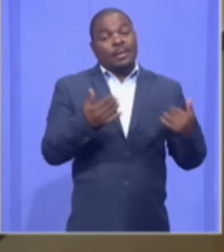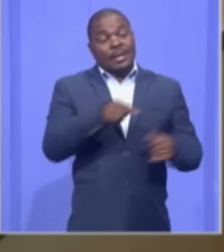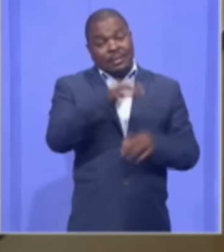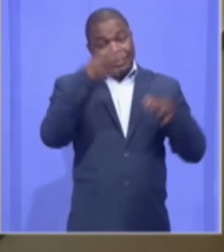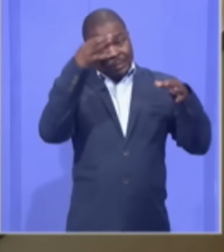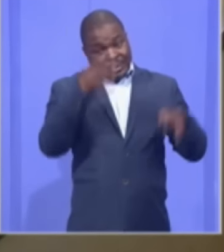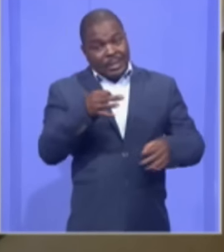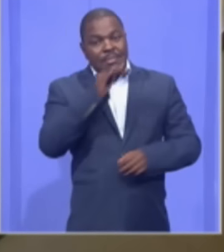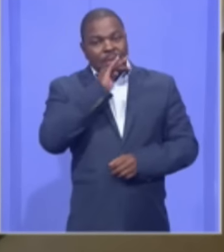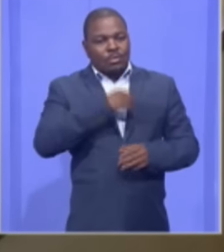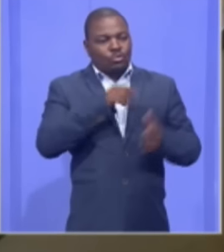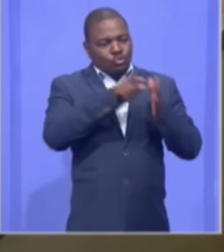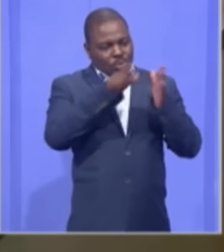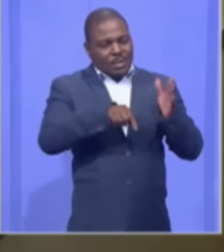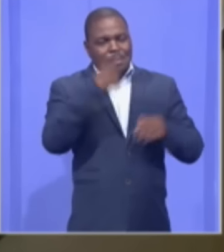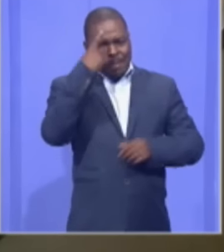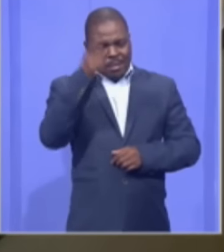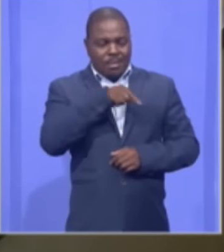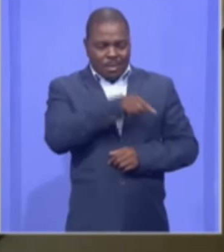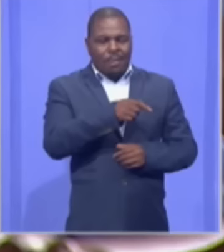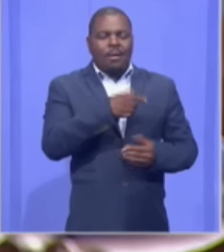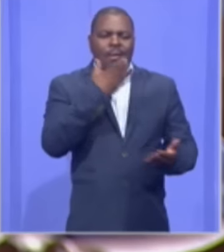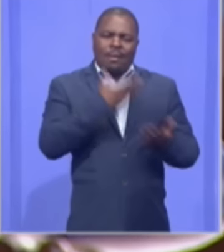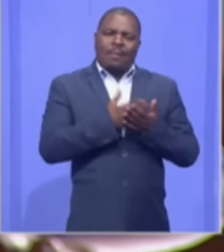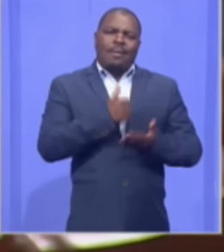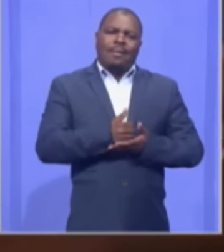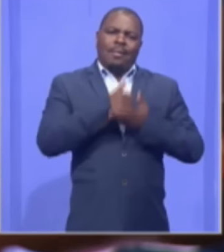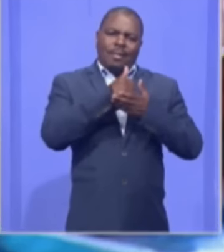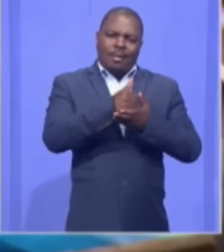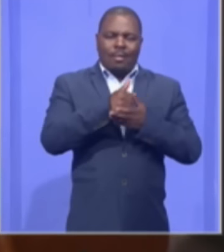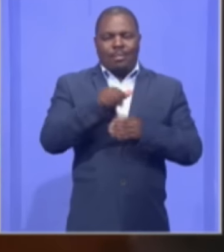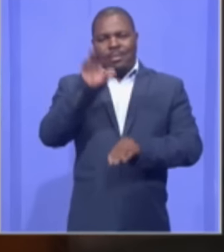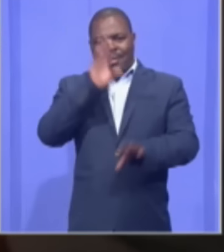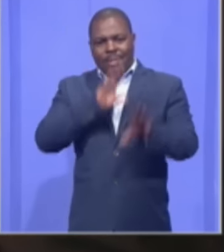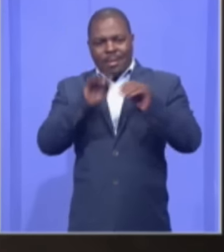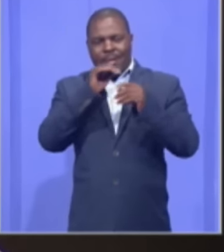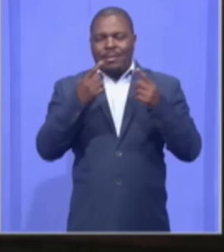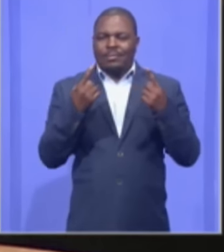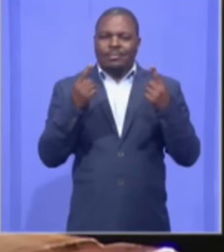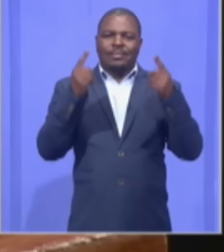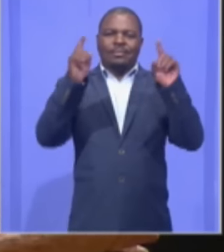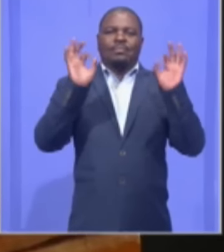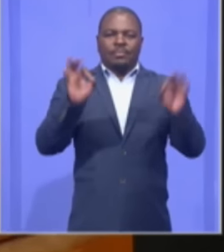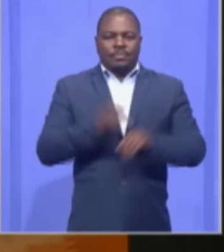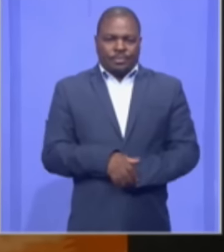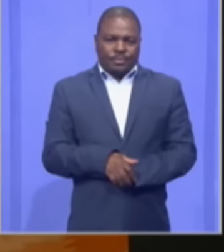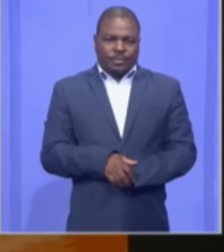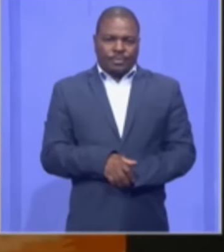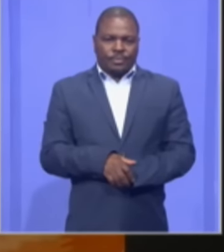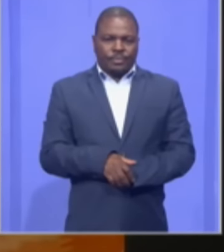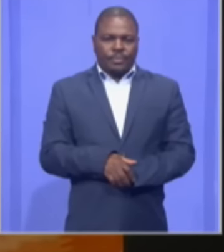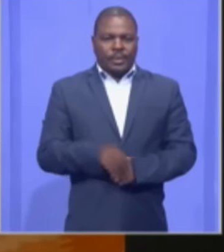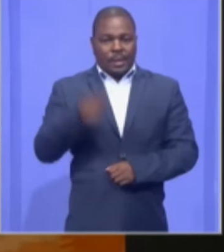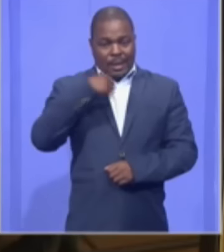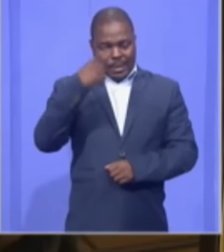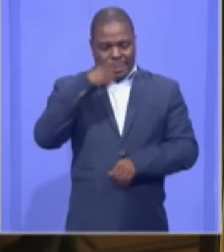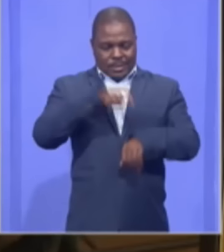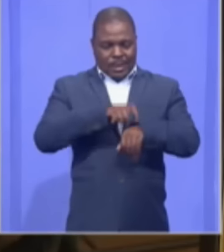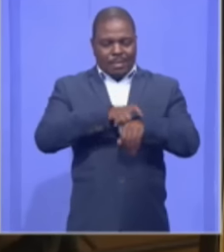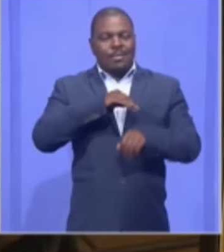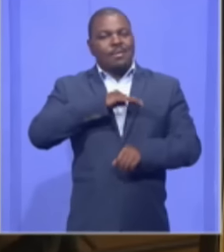qeto eo barutwana ba dumelang hore e tla ba thusa ho kgola ditholwana tse molemo. I think we'll have enough time to